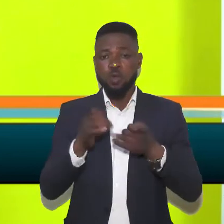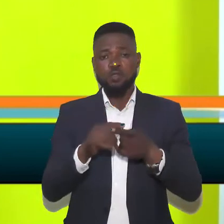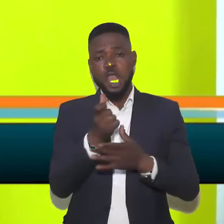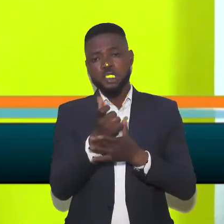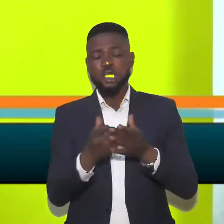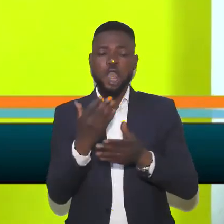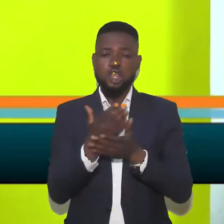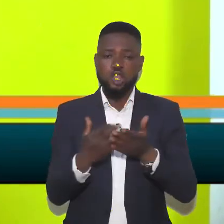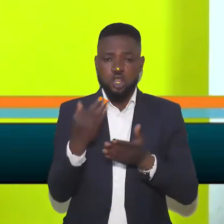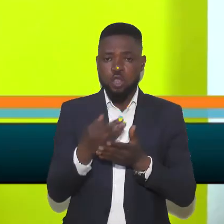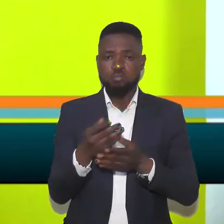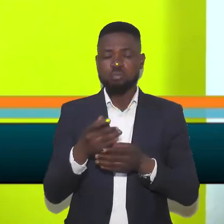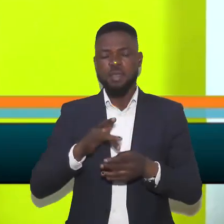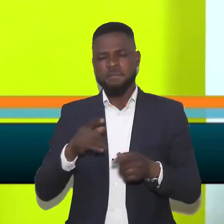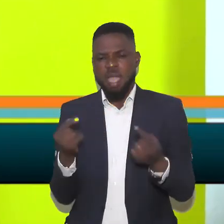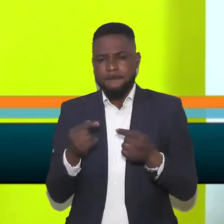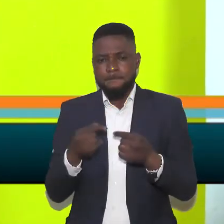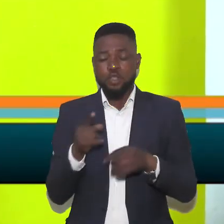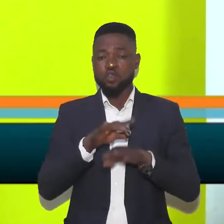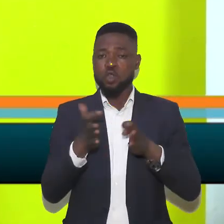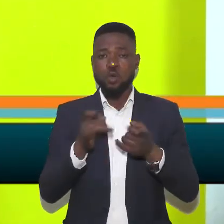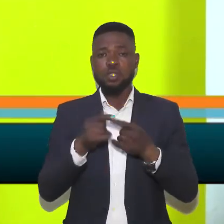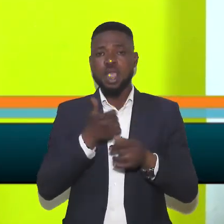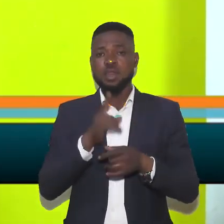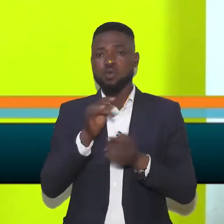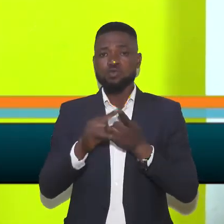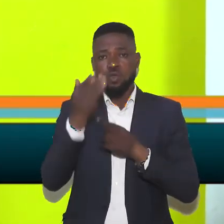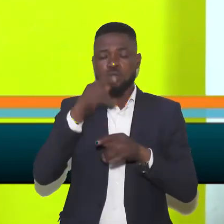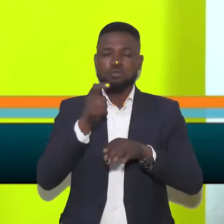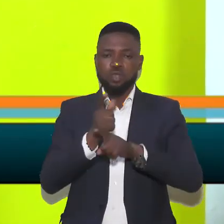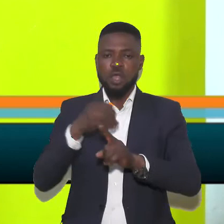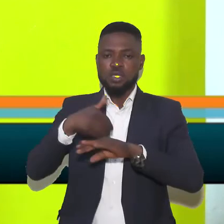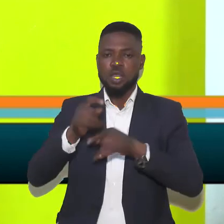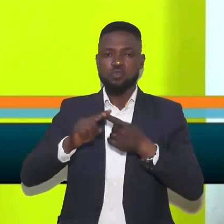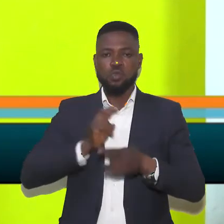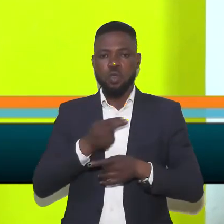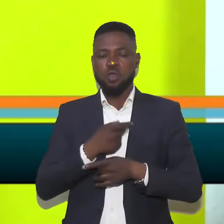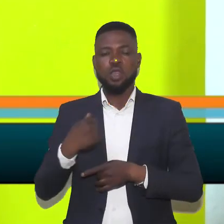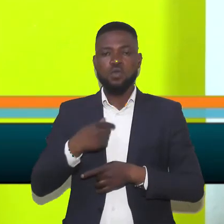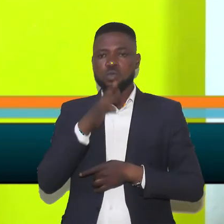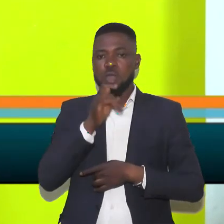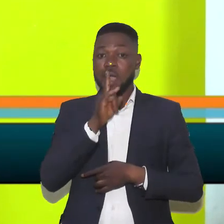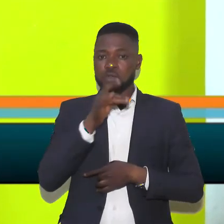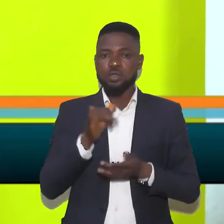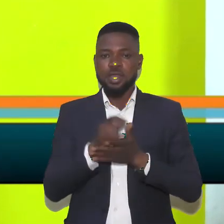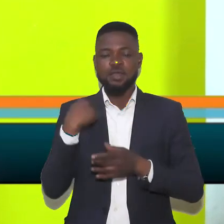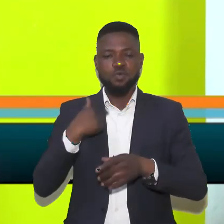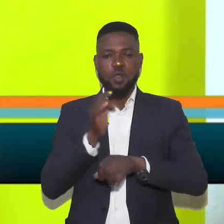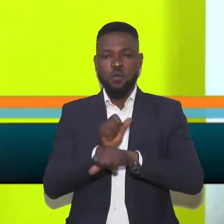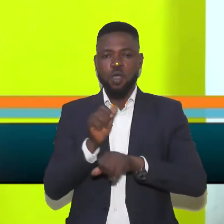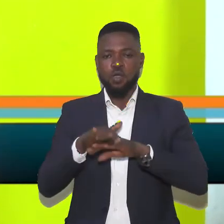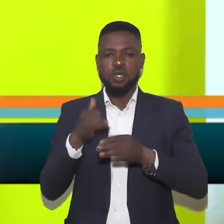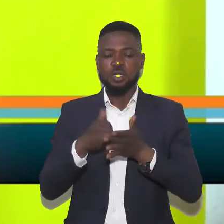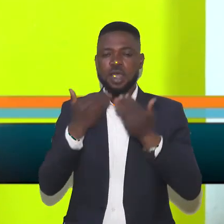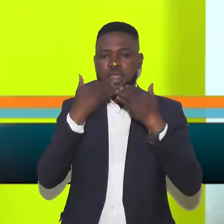want to share some deep hidden things with us that you don't want everybody to know, send it to us, and we assure you that we will work on